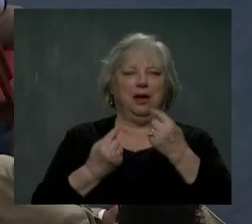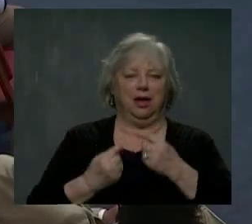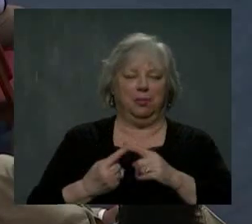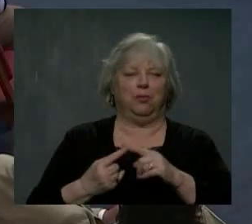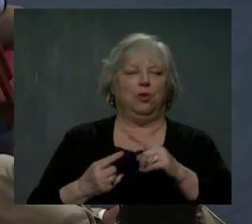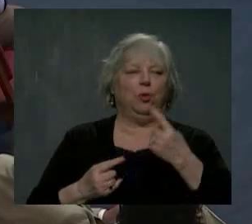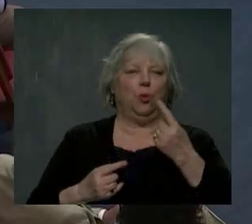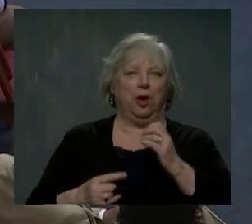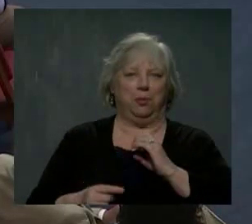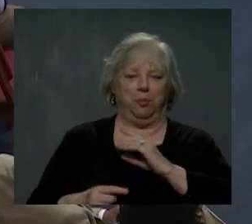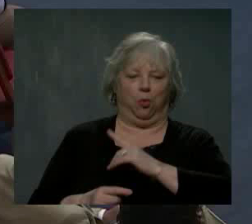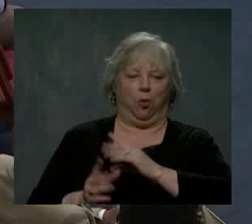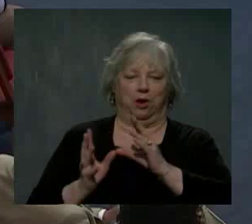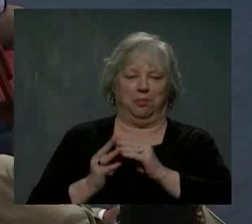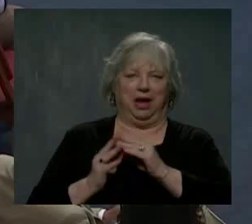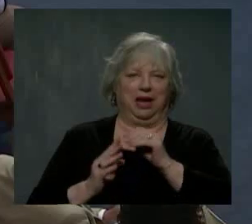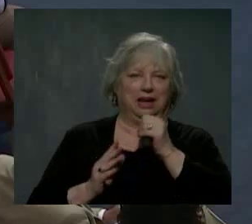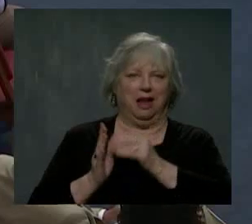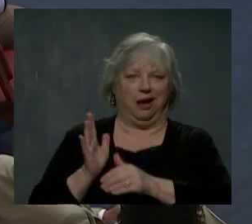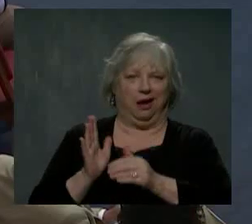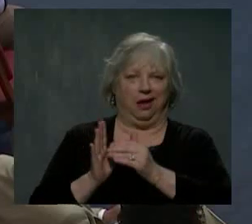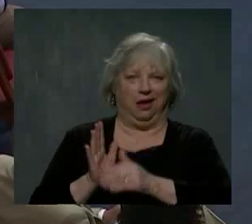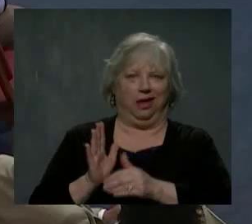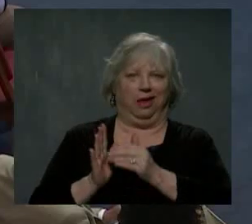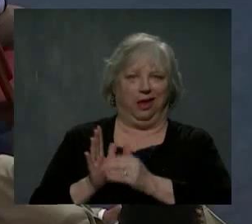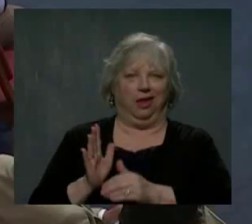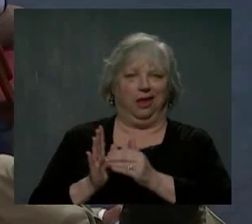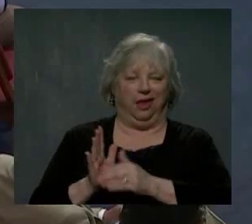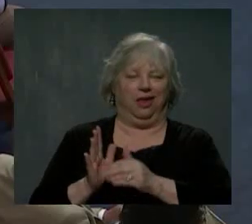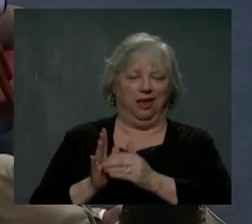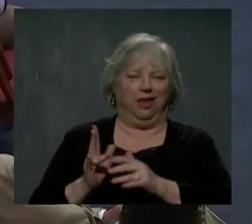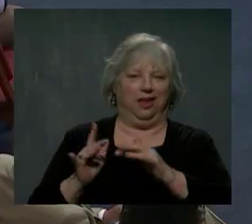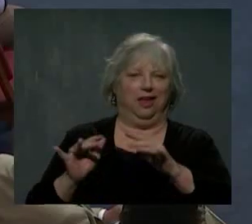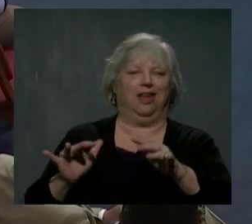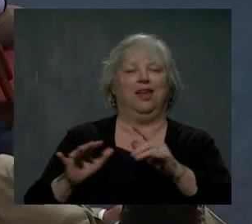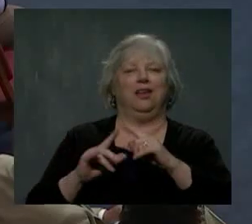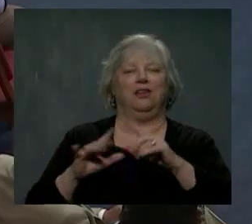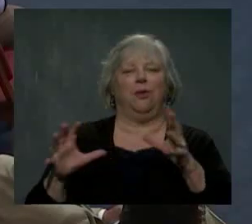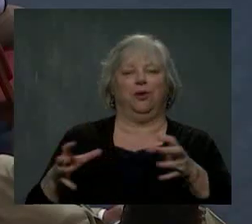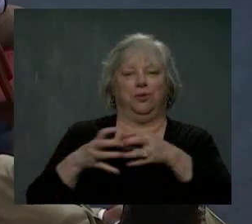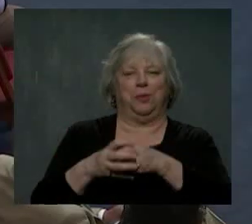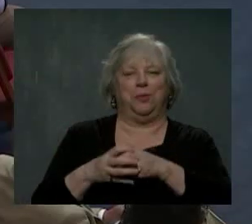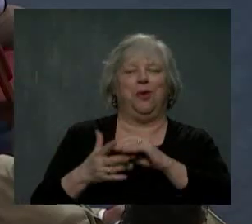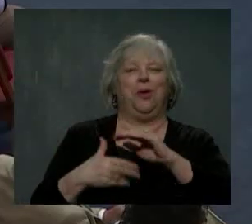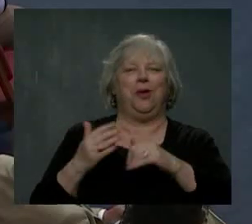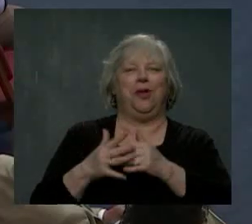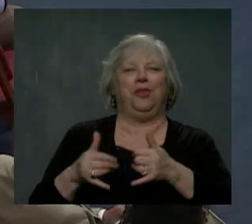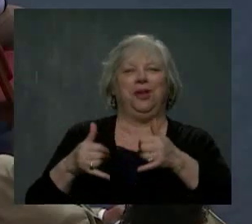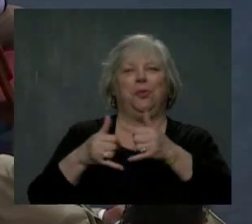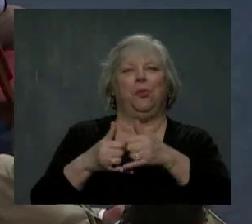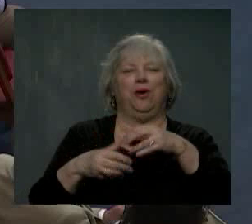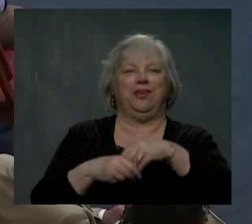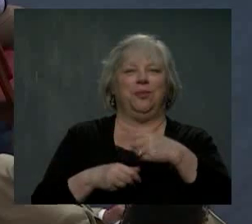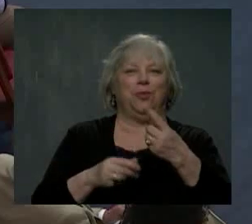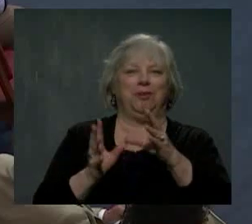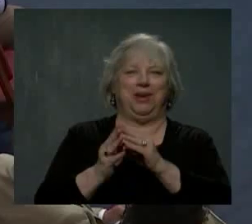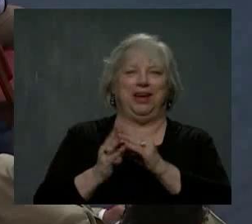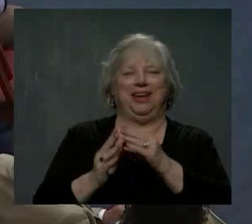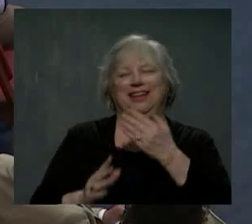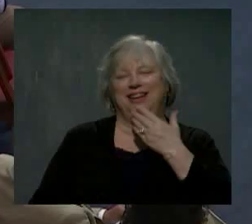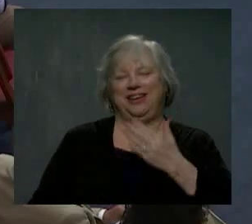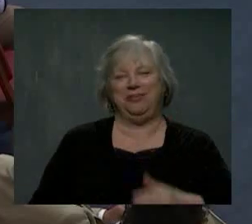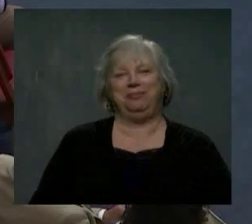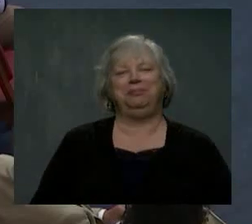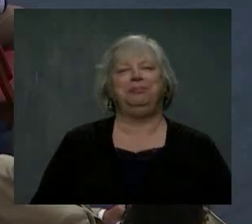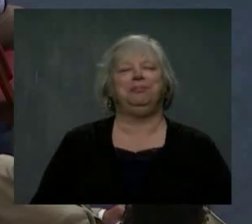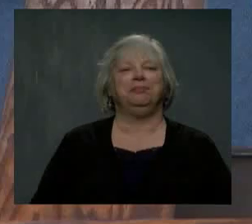one board meeting and not to have to attend multiple, so I group them all together, but thank you.